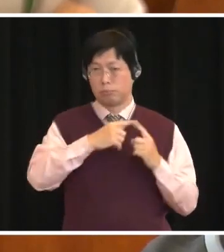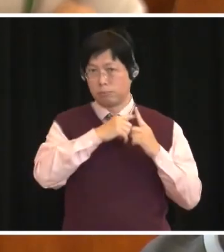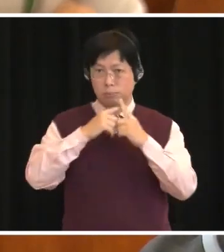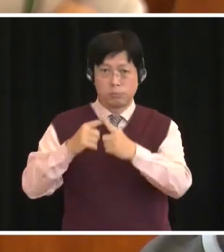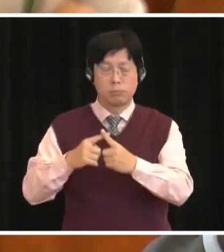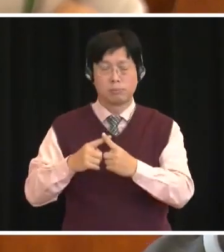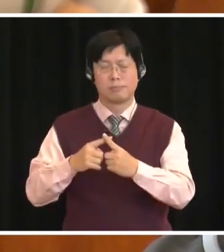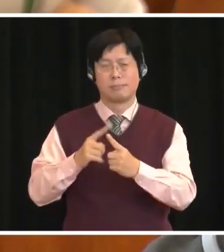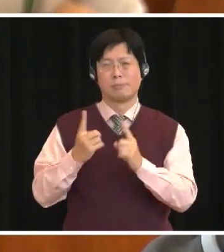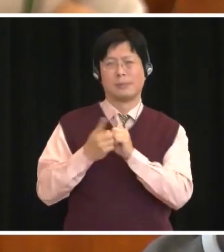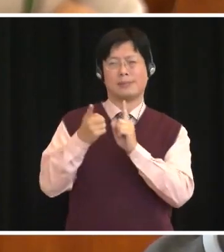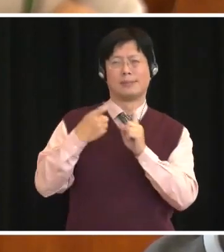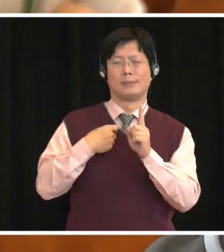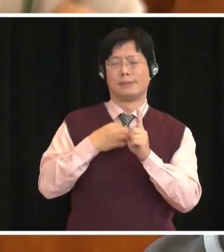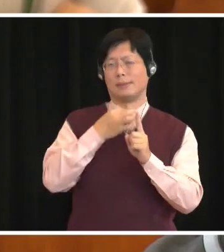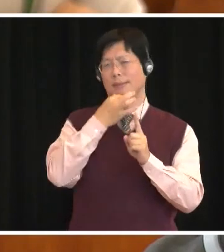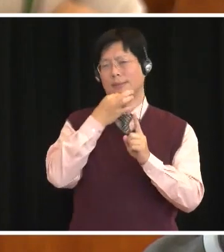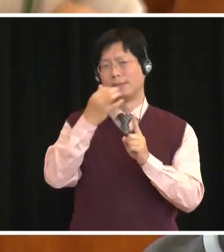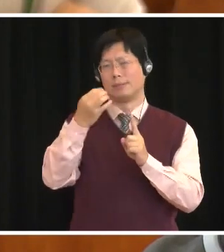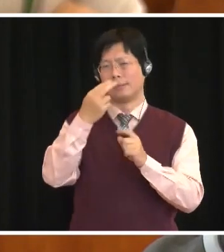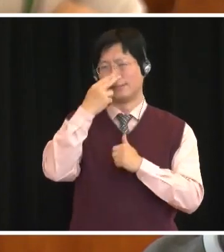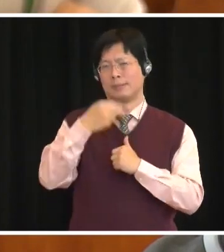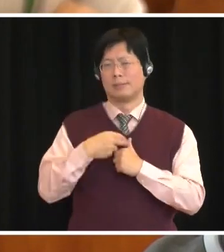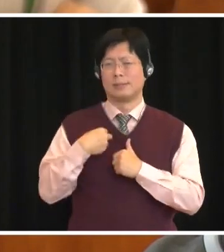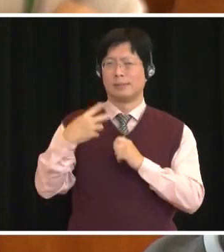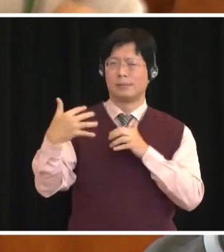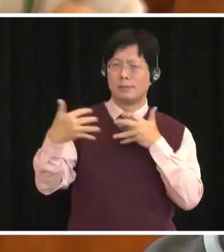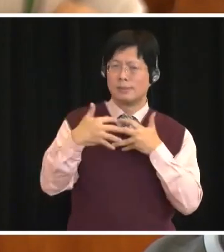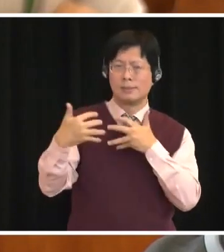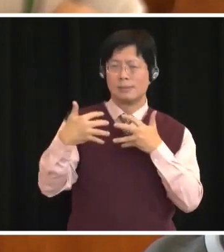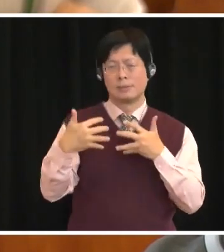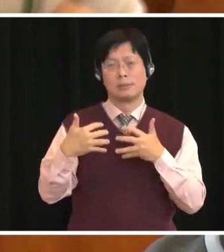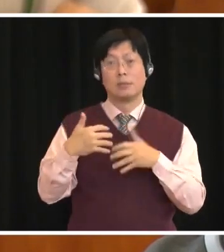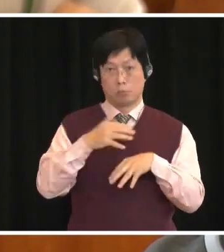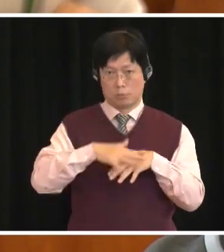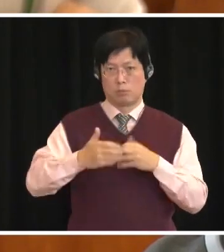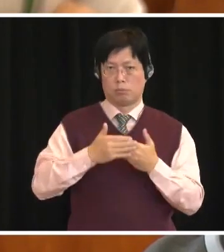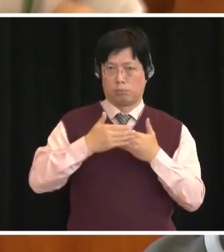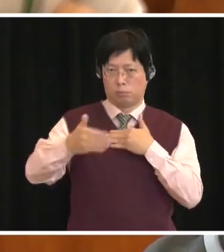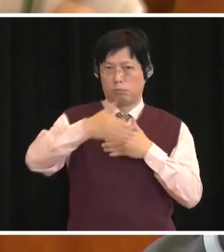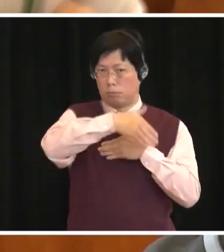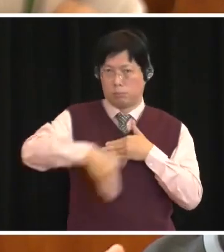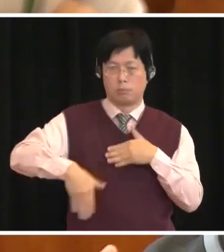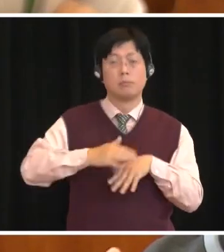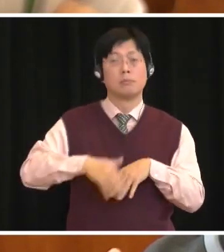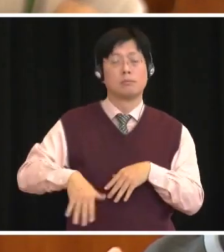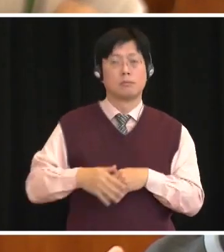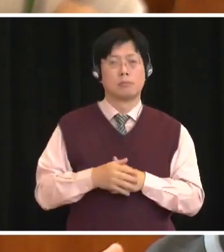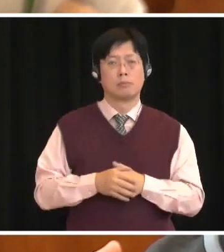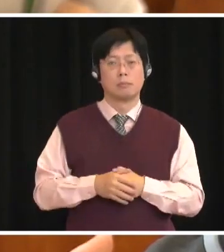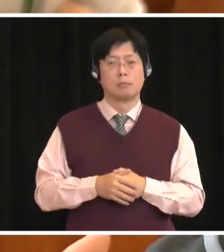cross-examination is part of the proceedings, but we don't want to put the victim